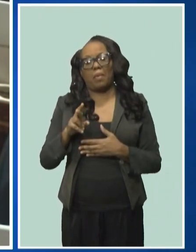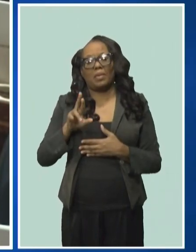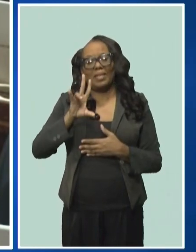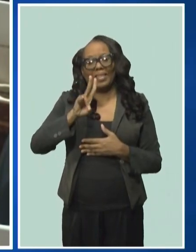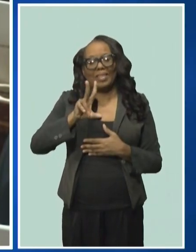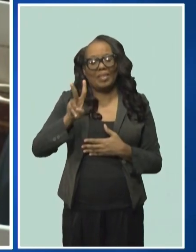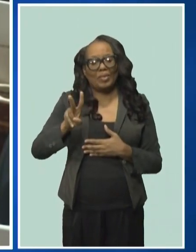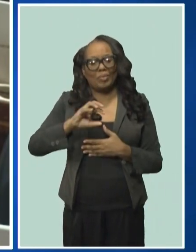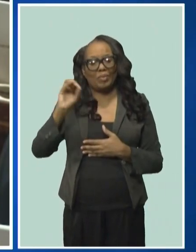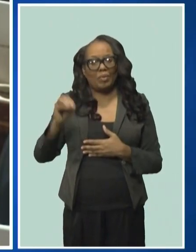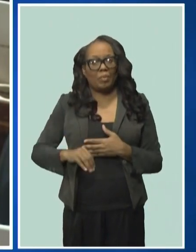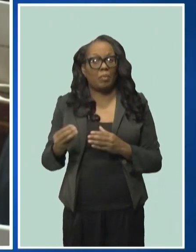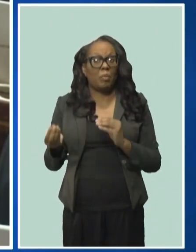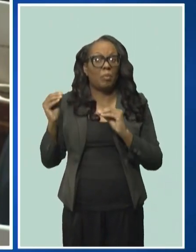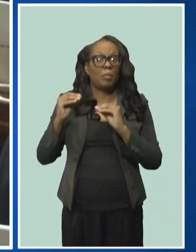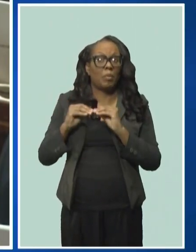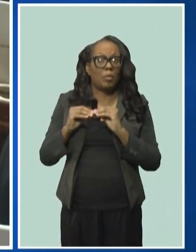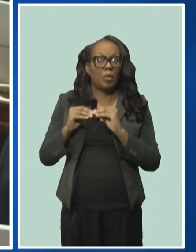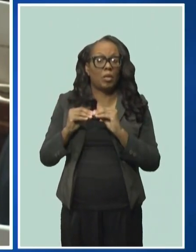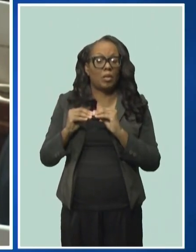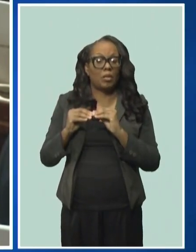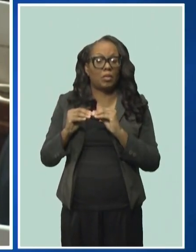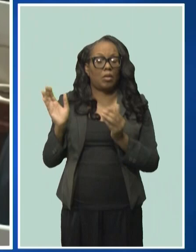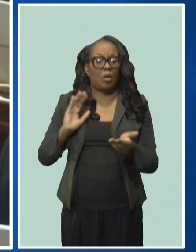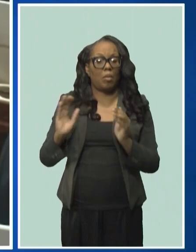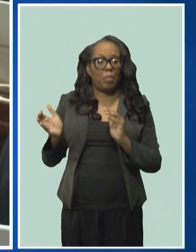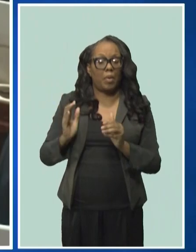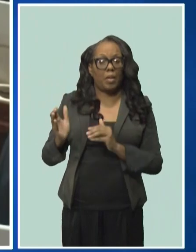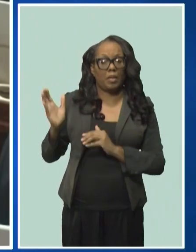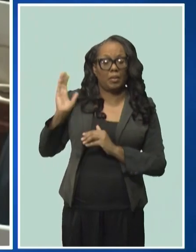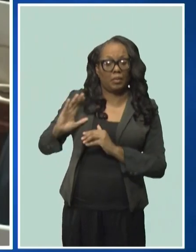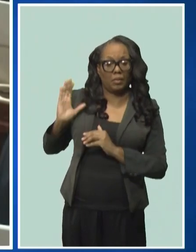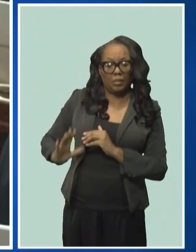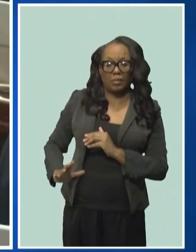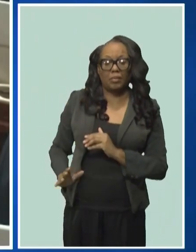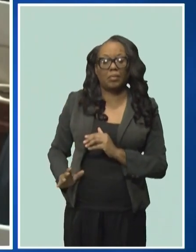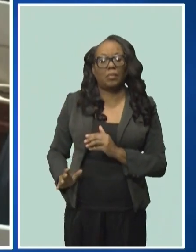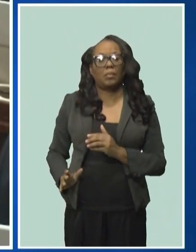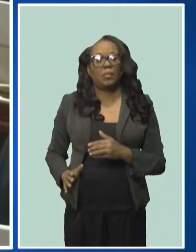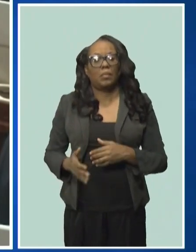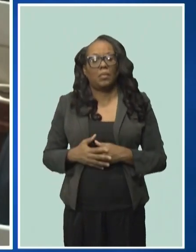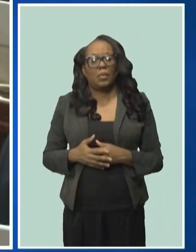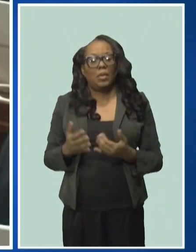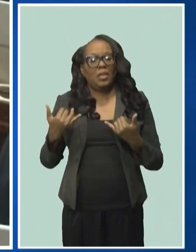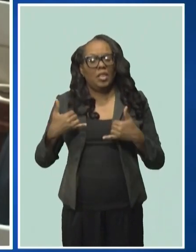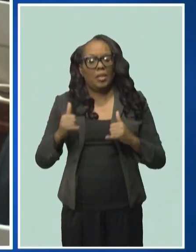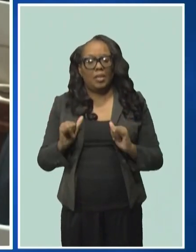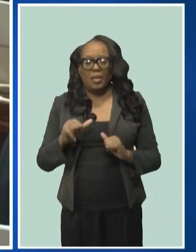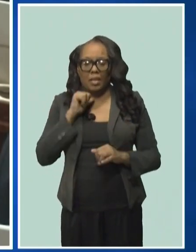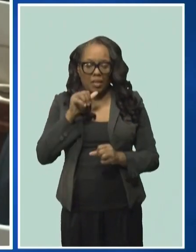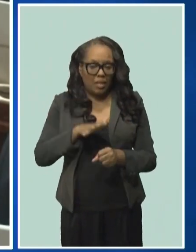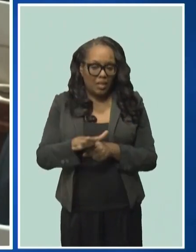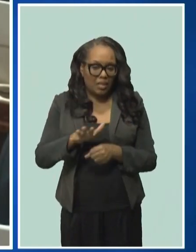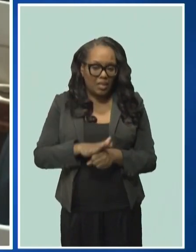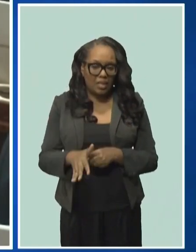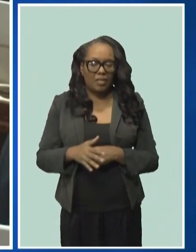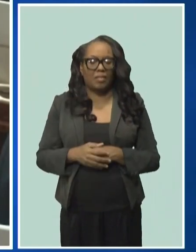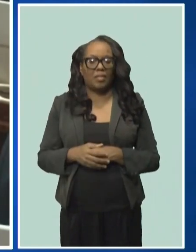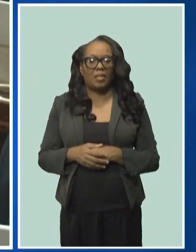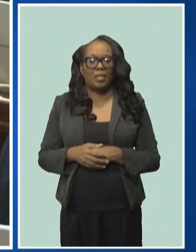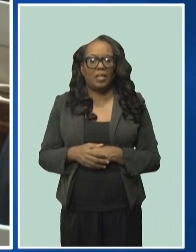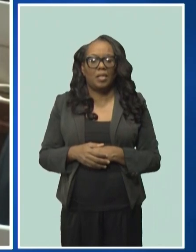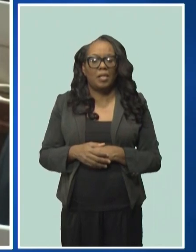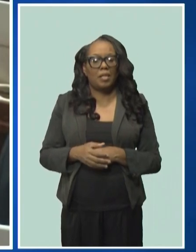than 2008 level, it still represents a shortfall of 34% when compared to the